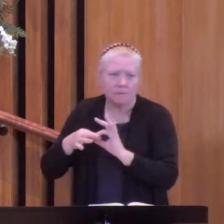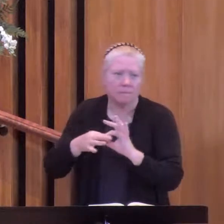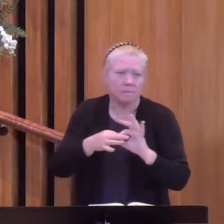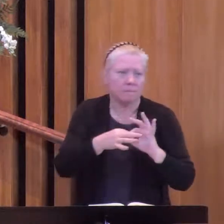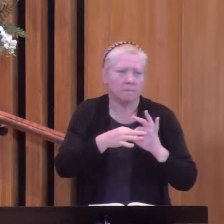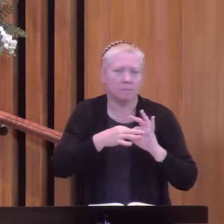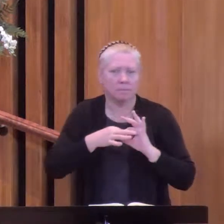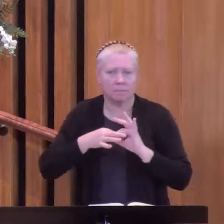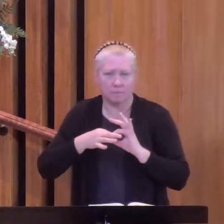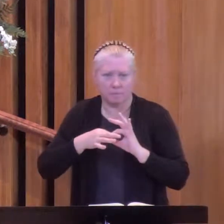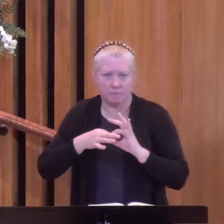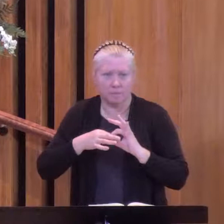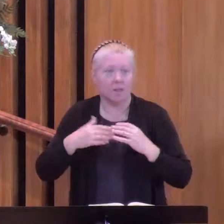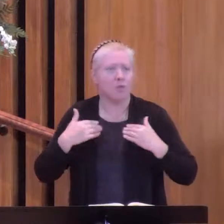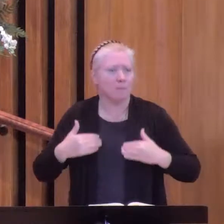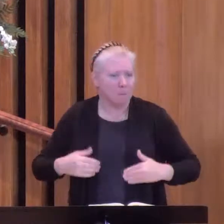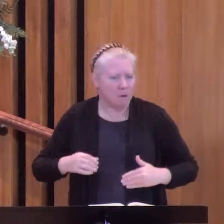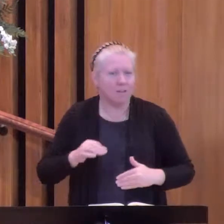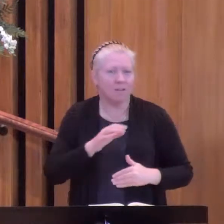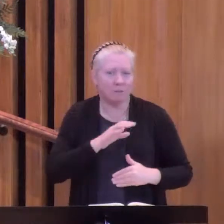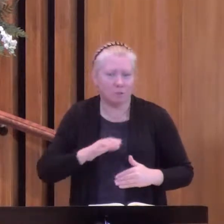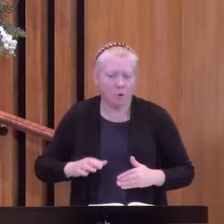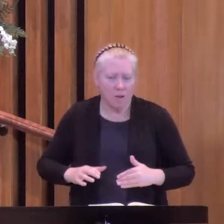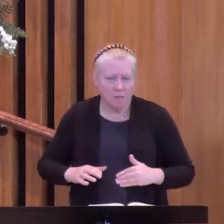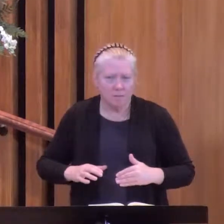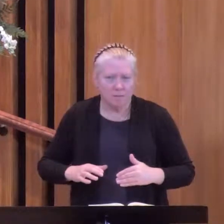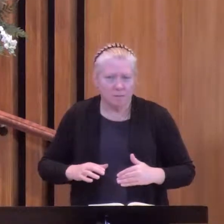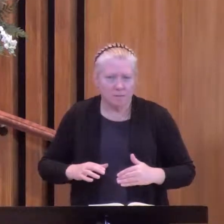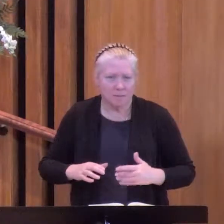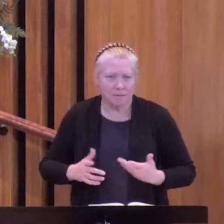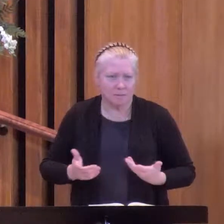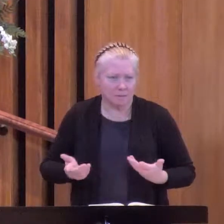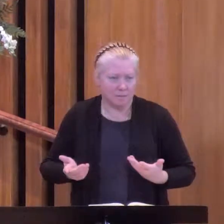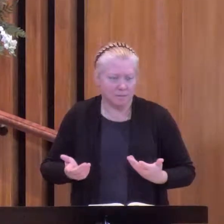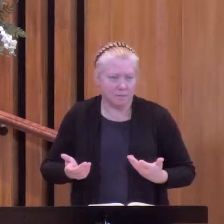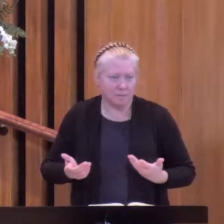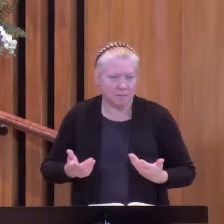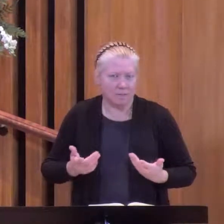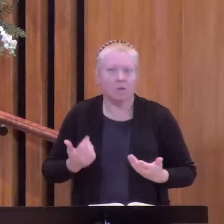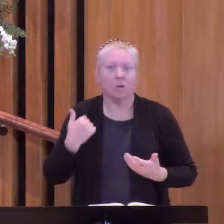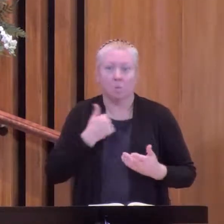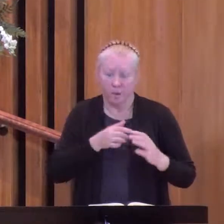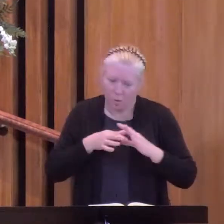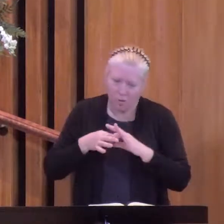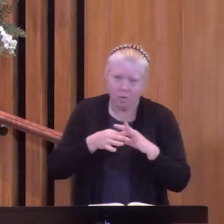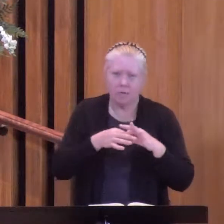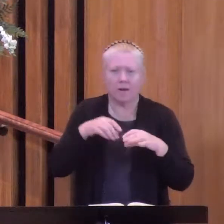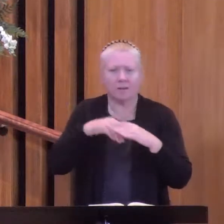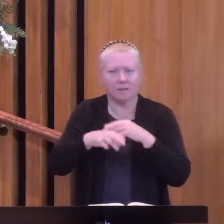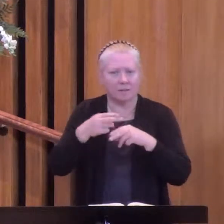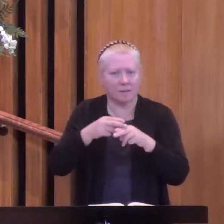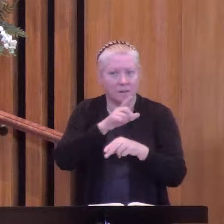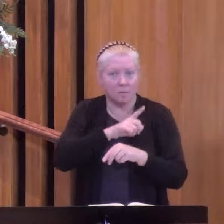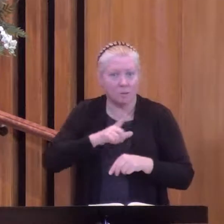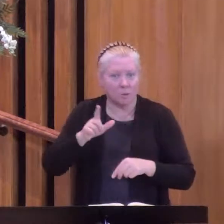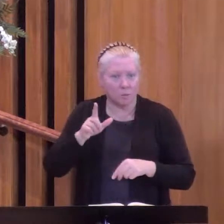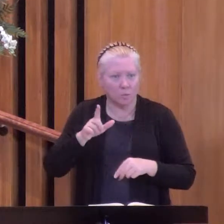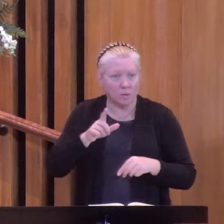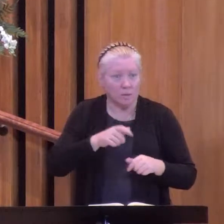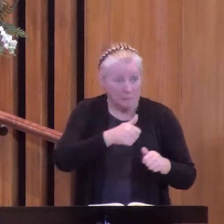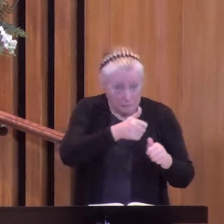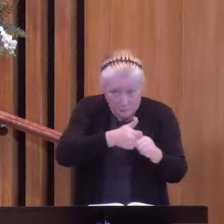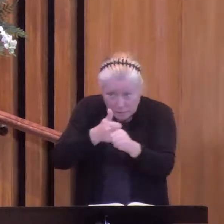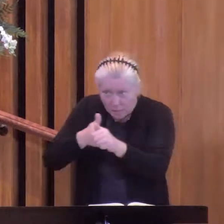united as the body of Christ, and each of us is carrying a cross, and we must realize we